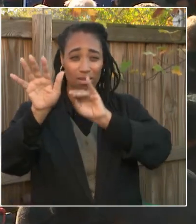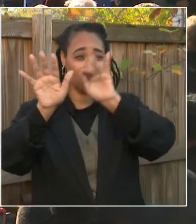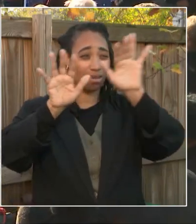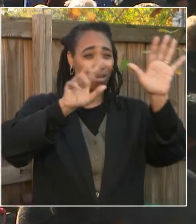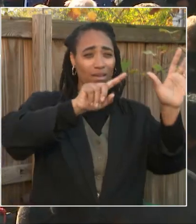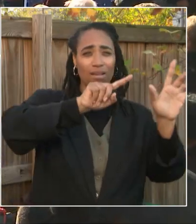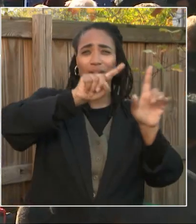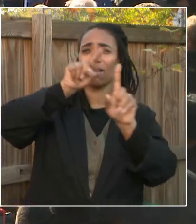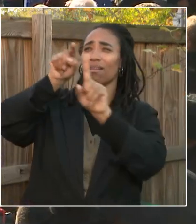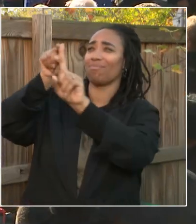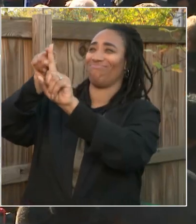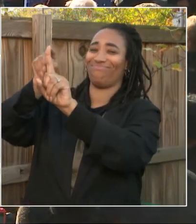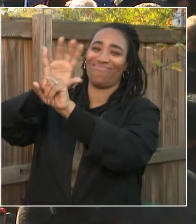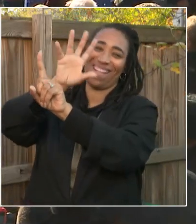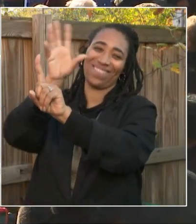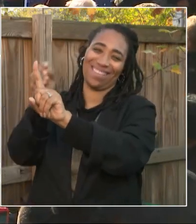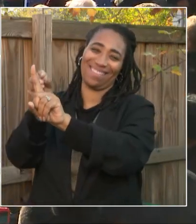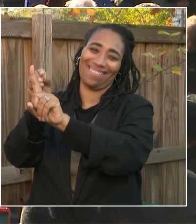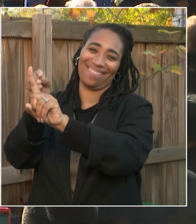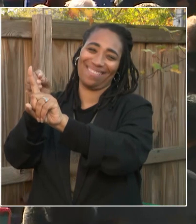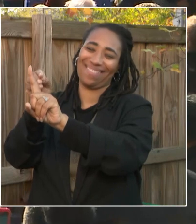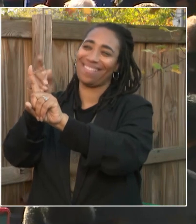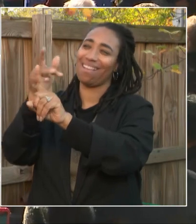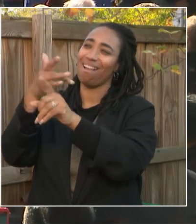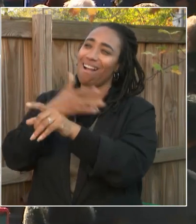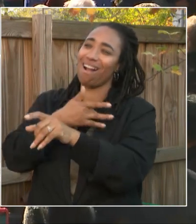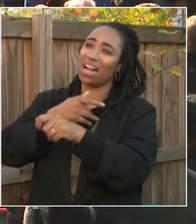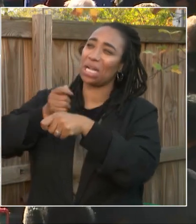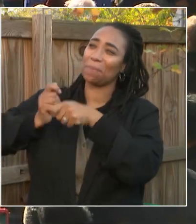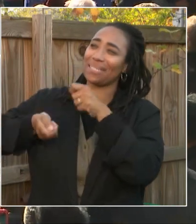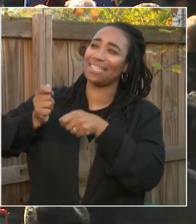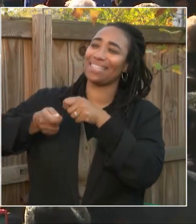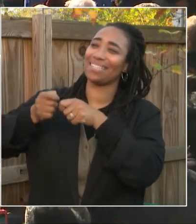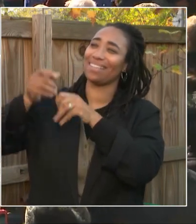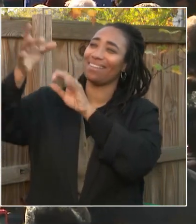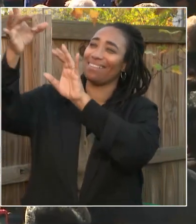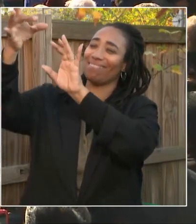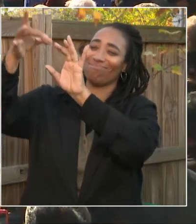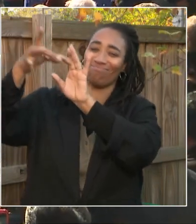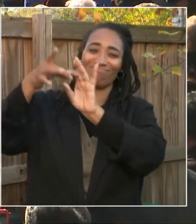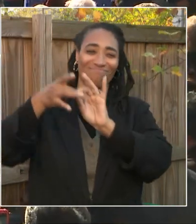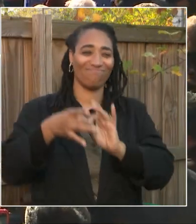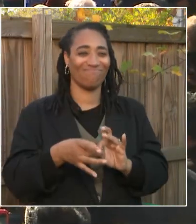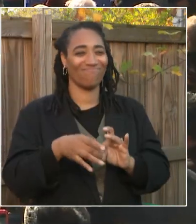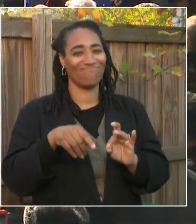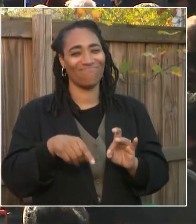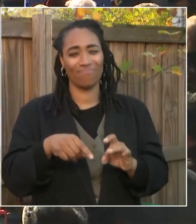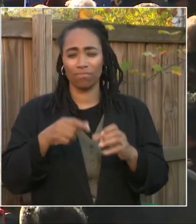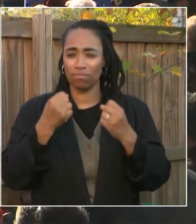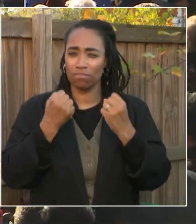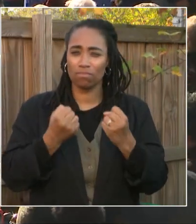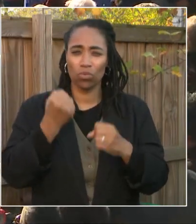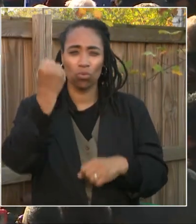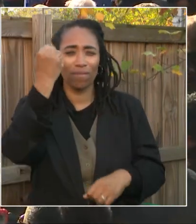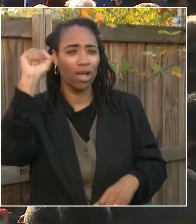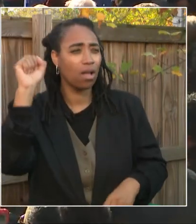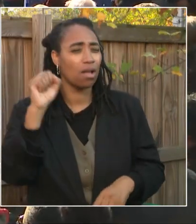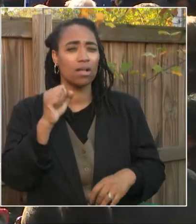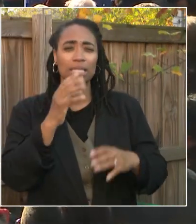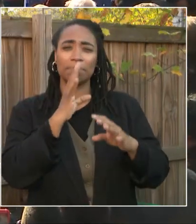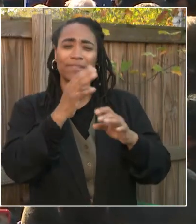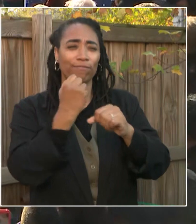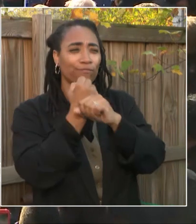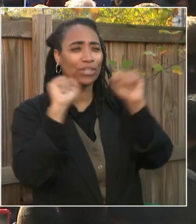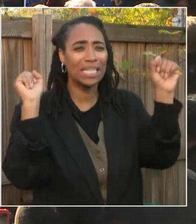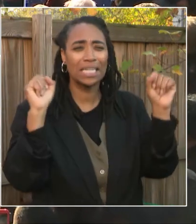has led us through revolution. It has led us through liberation. It continues to push us forward. That's the reason that we can't let it be muted. We can't